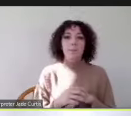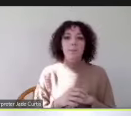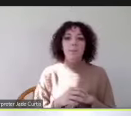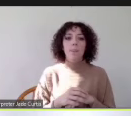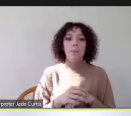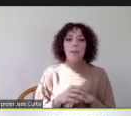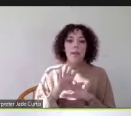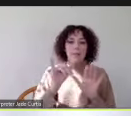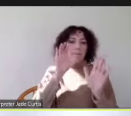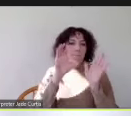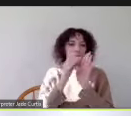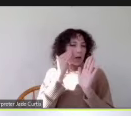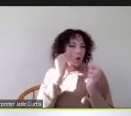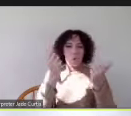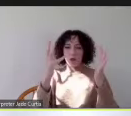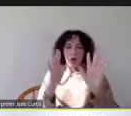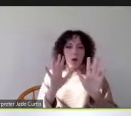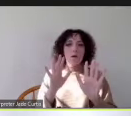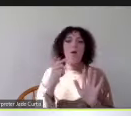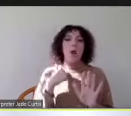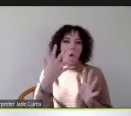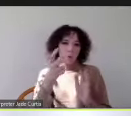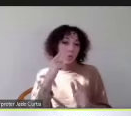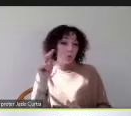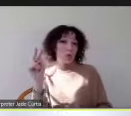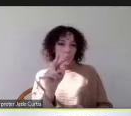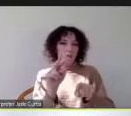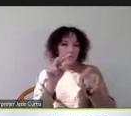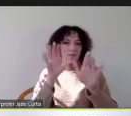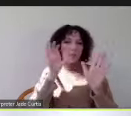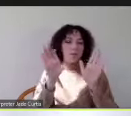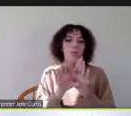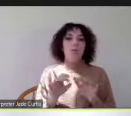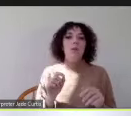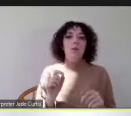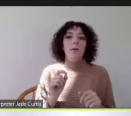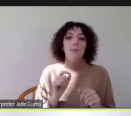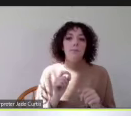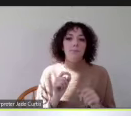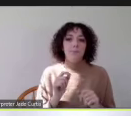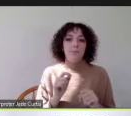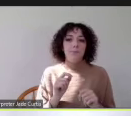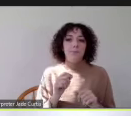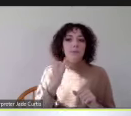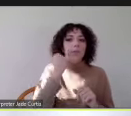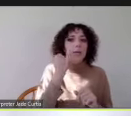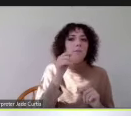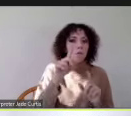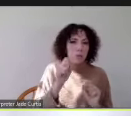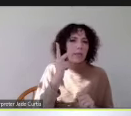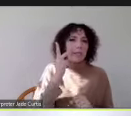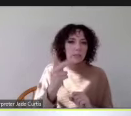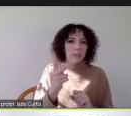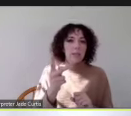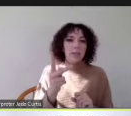figure, but what I want you to take from this figure is that if you can see,